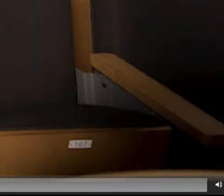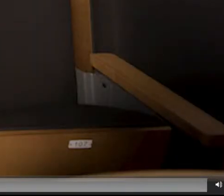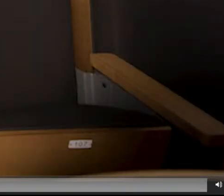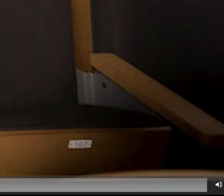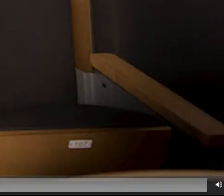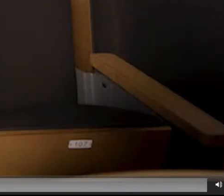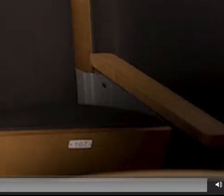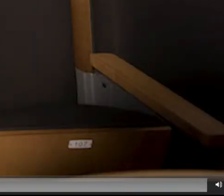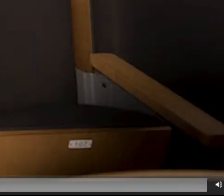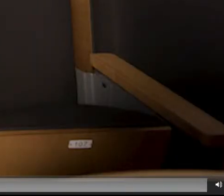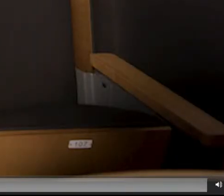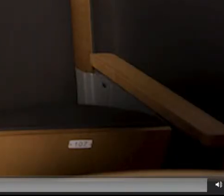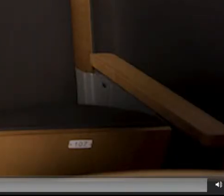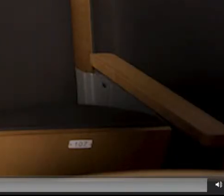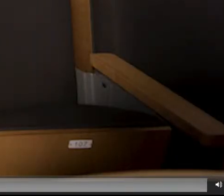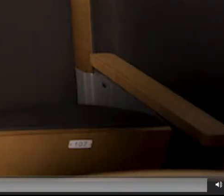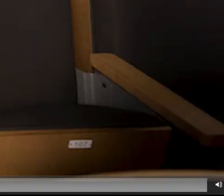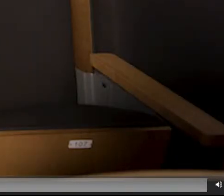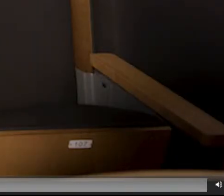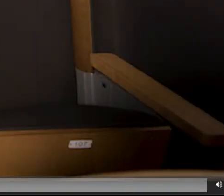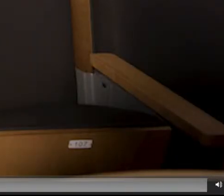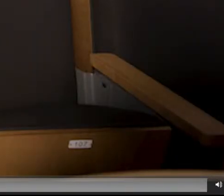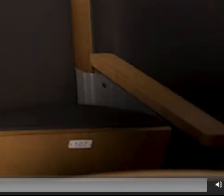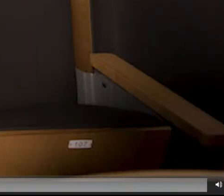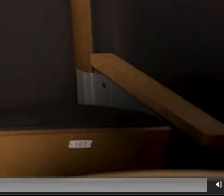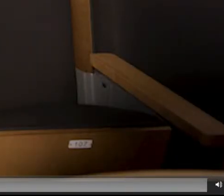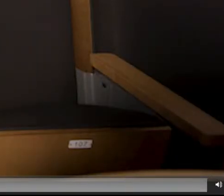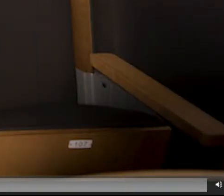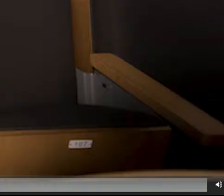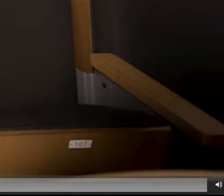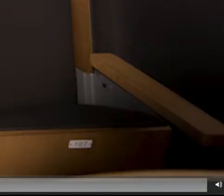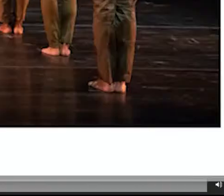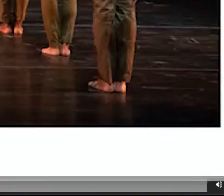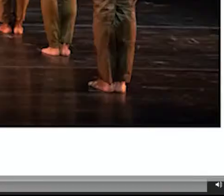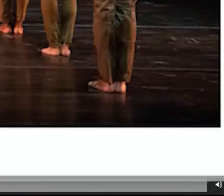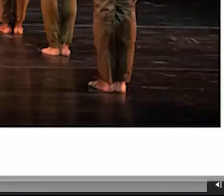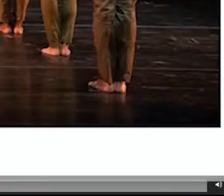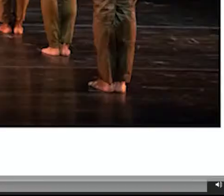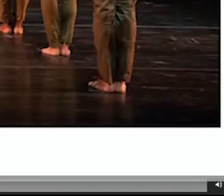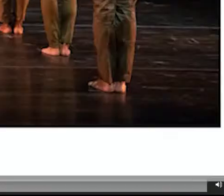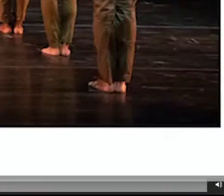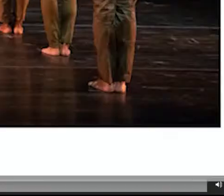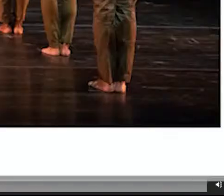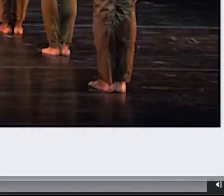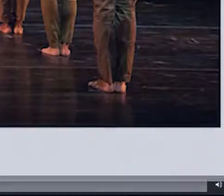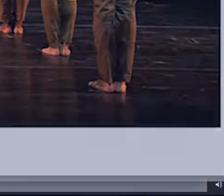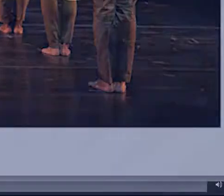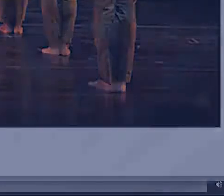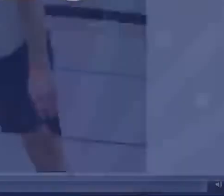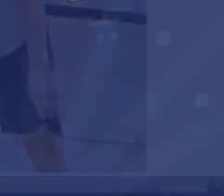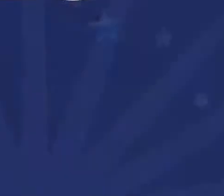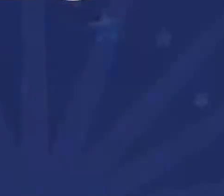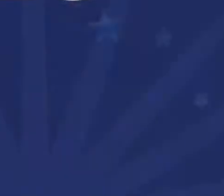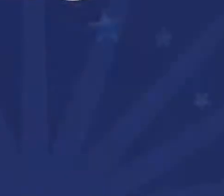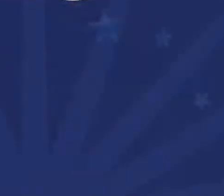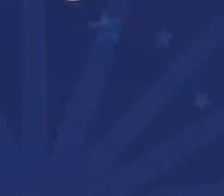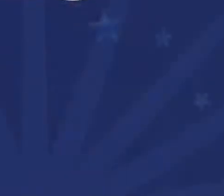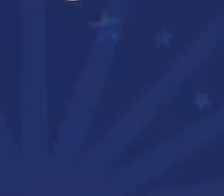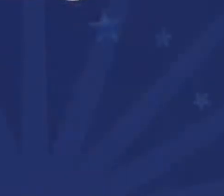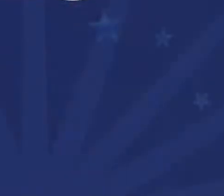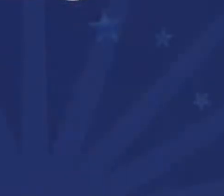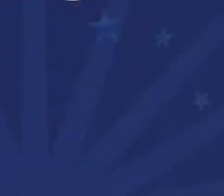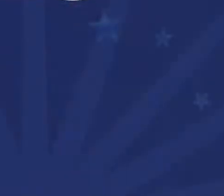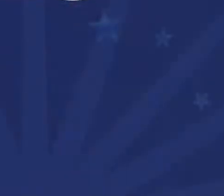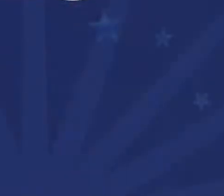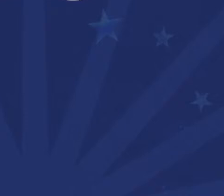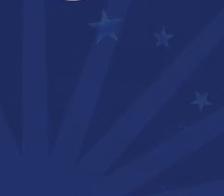that I'm from a city that cares so much about their artists. And I can now see that full cycle of having been a